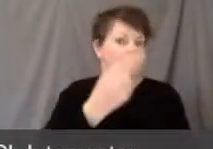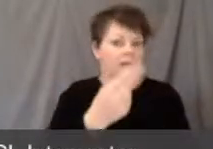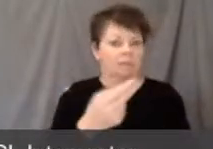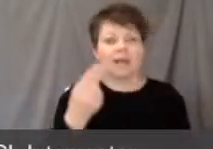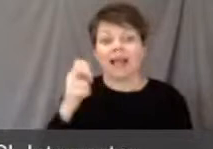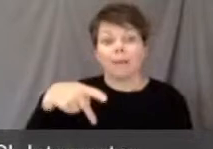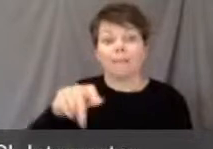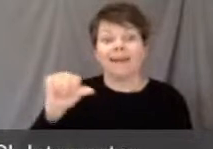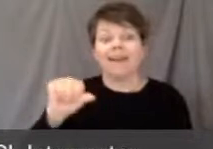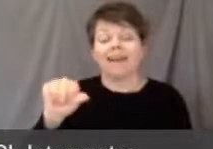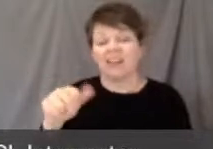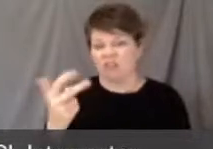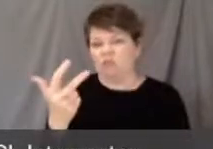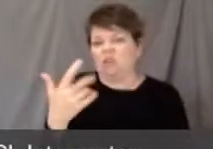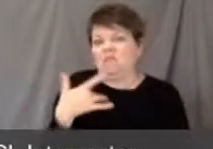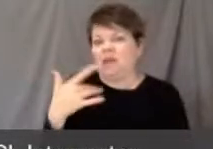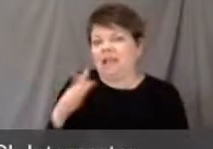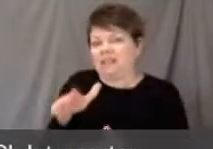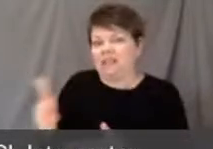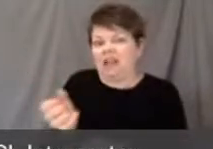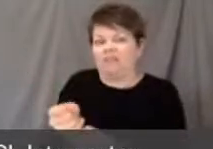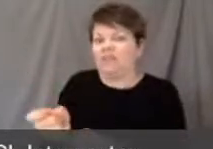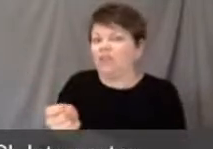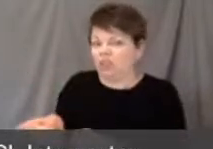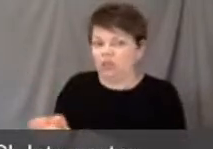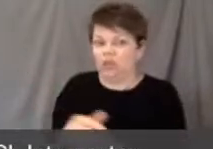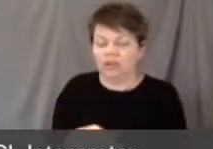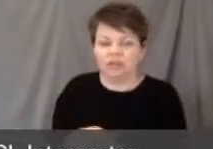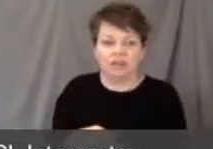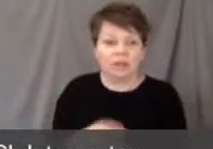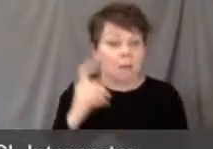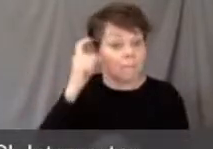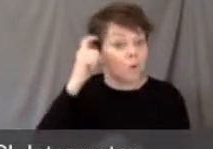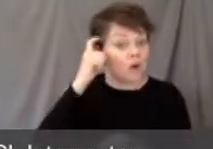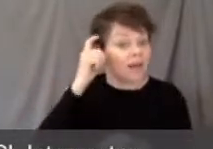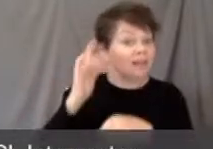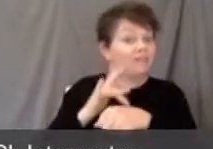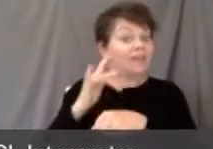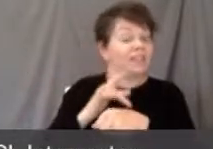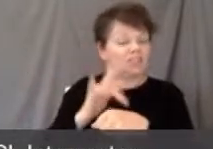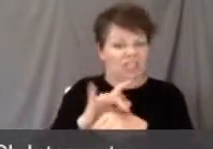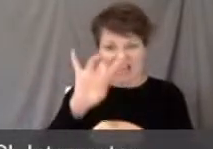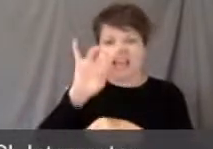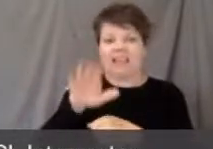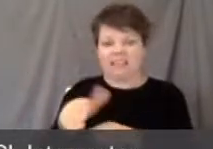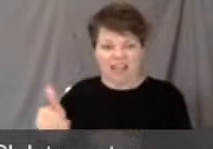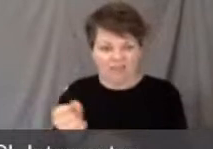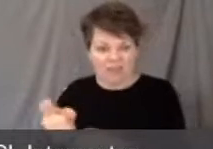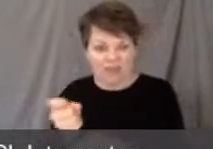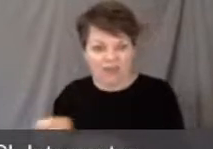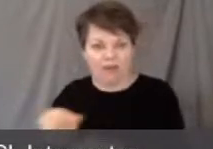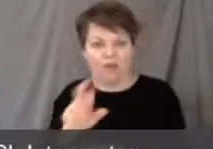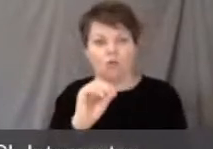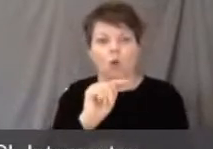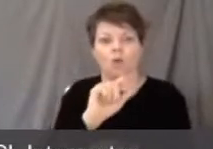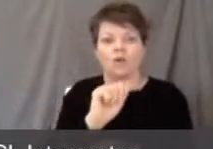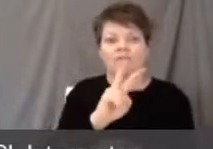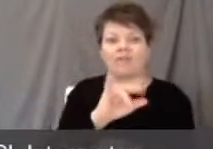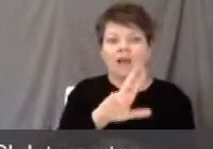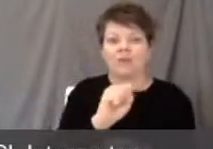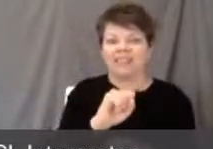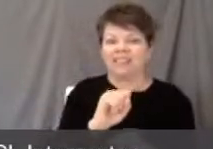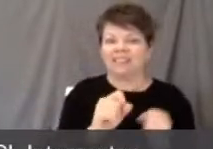A would be about 3 a year, a brain infection 8 a year, rotavirus, which is a diarrheal infection